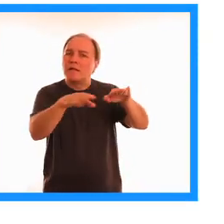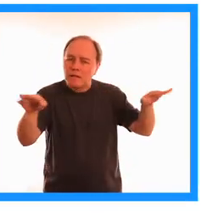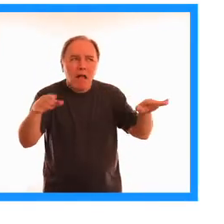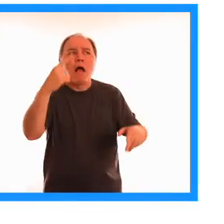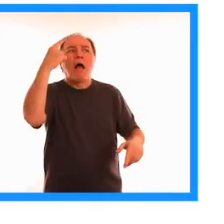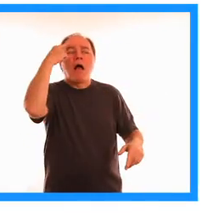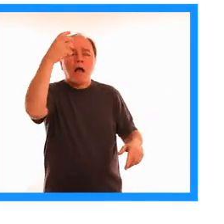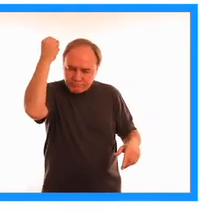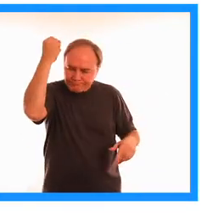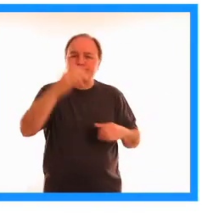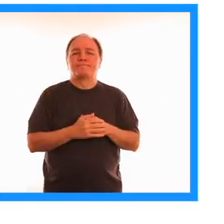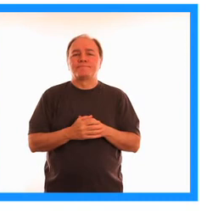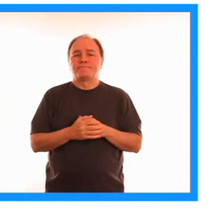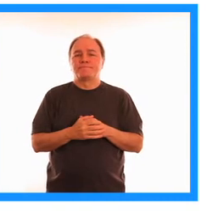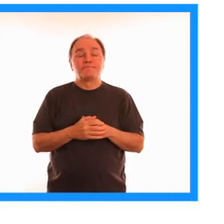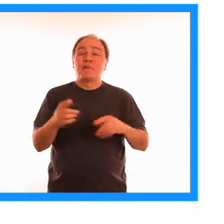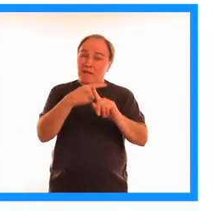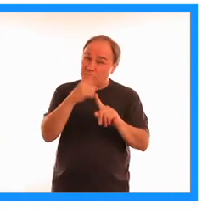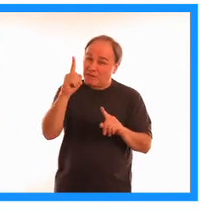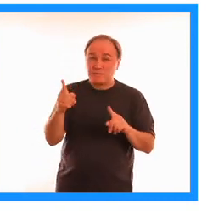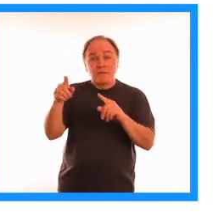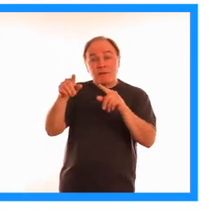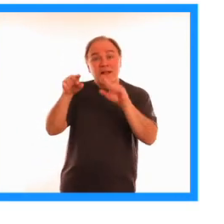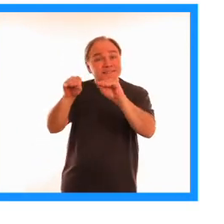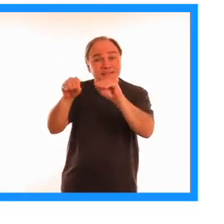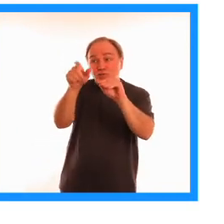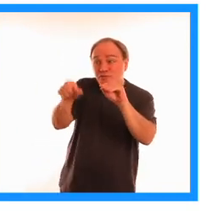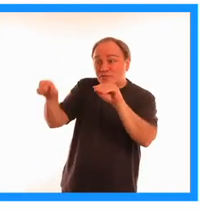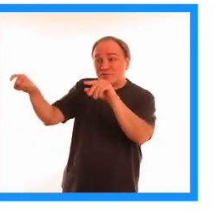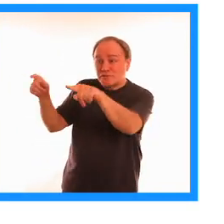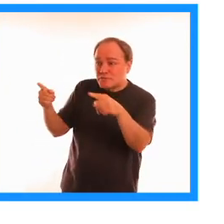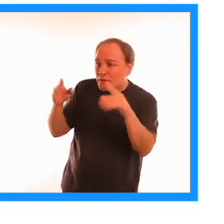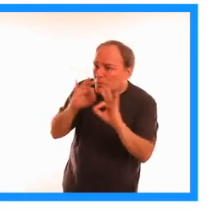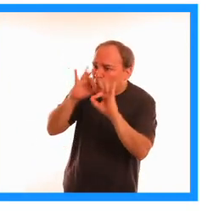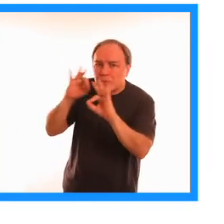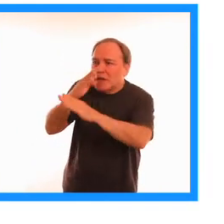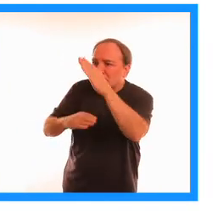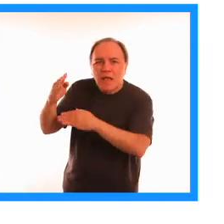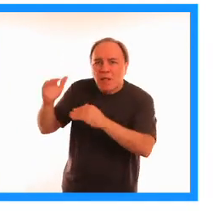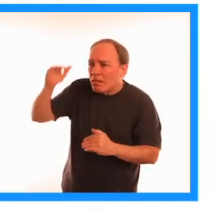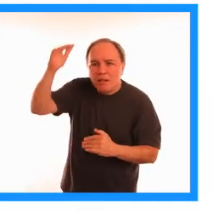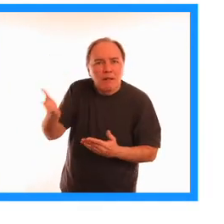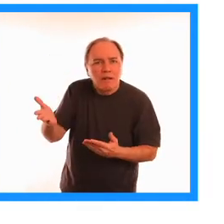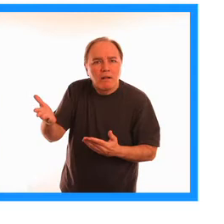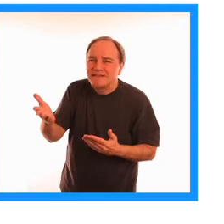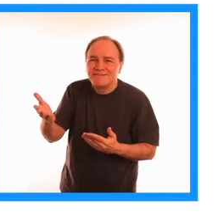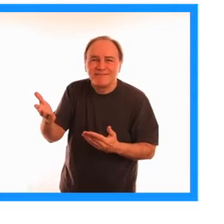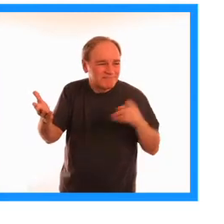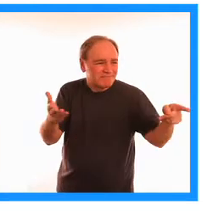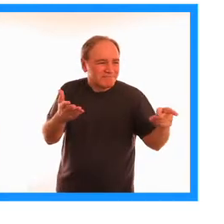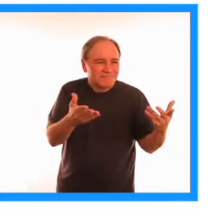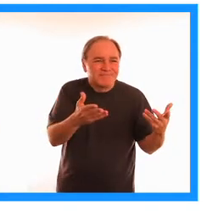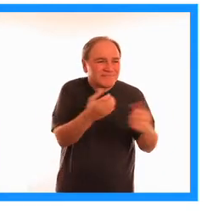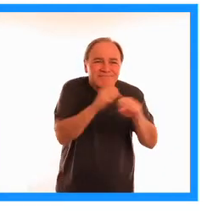is 50% more likely to survive past the age of 5. And lower maternal education has been linked to higher rates of stunting among children in urban slums